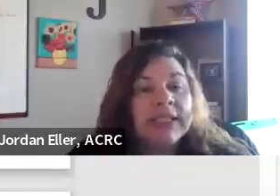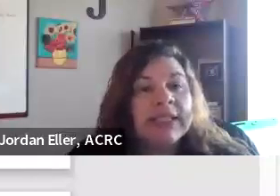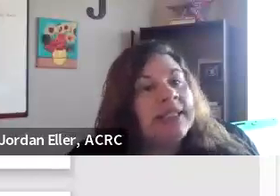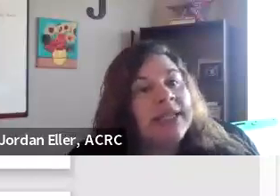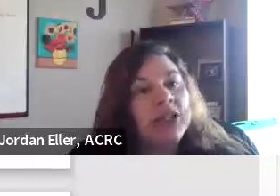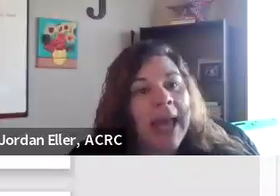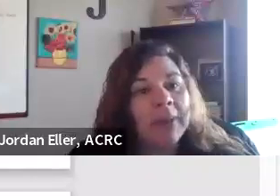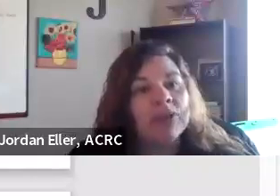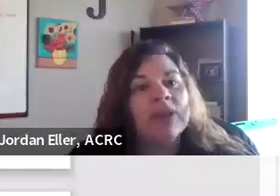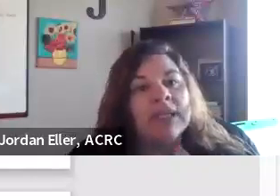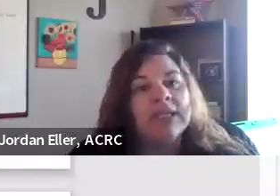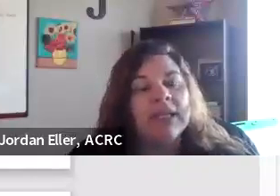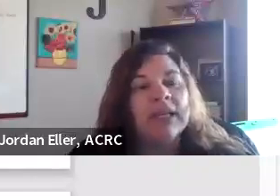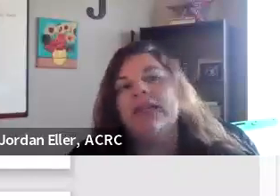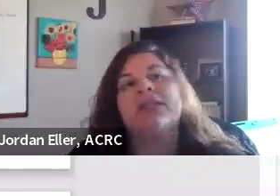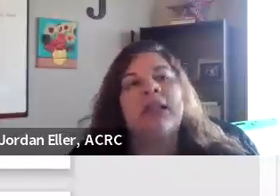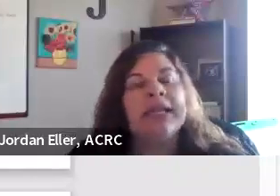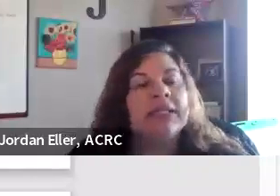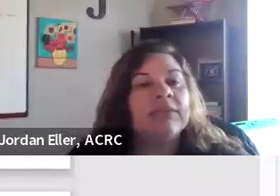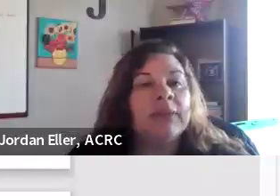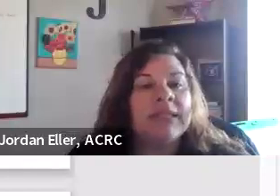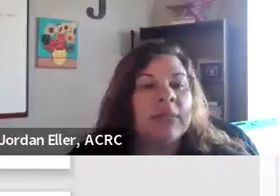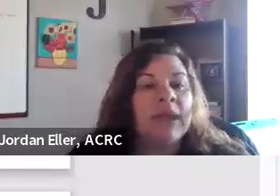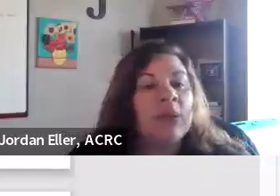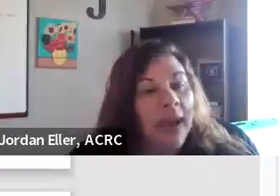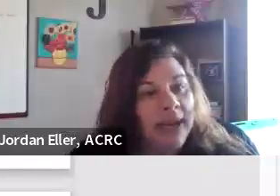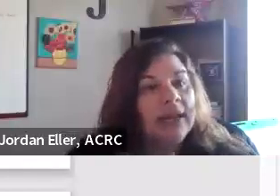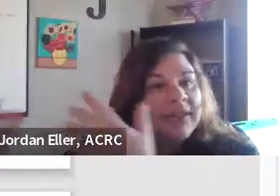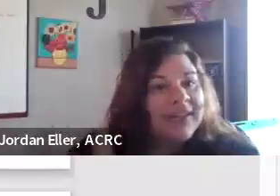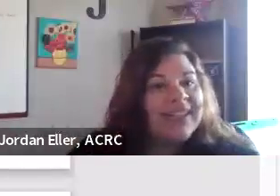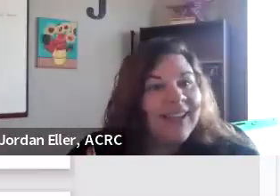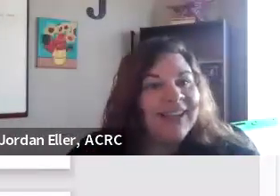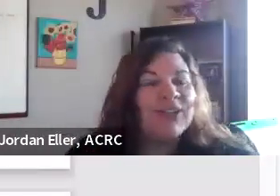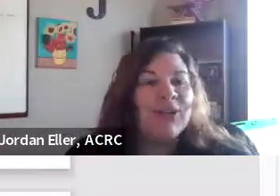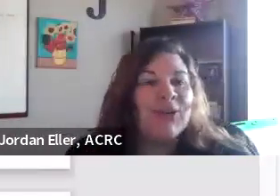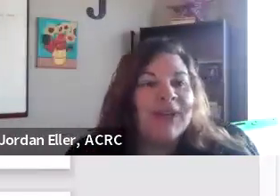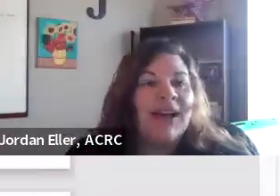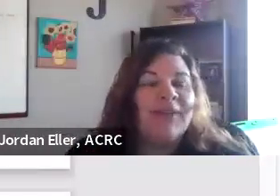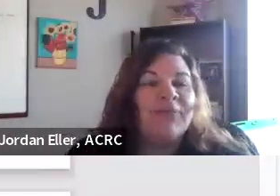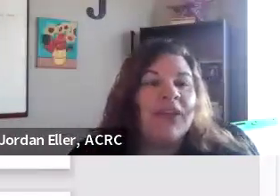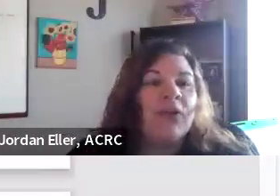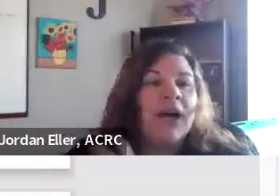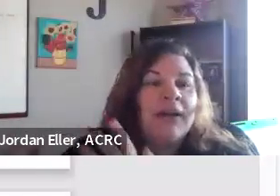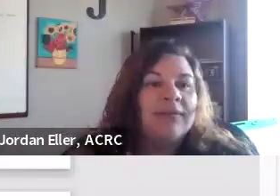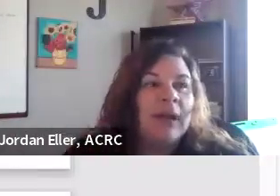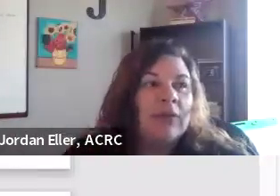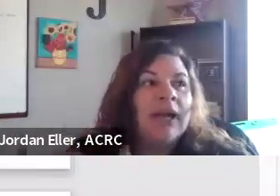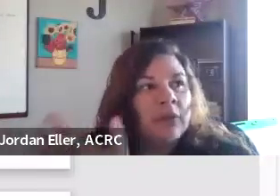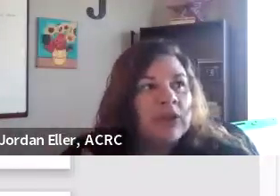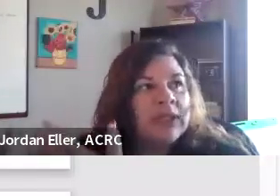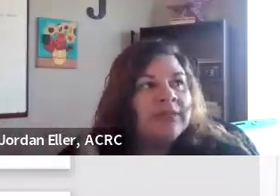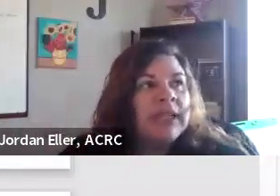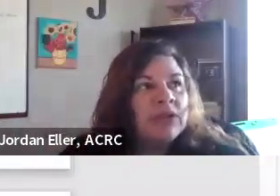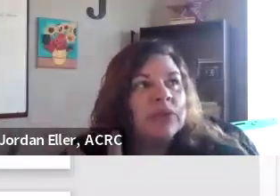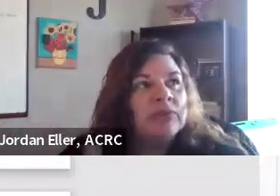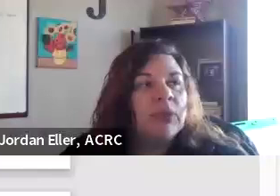dental desensitization app so that these clients and families that might be waiting to get into kind of